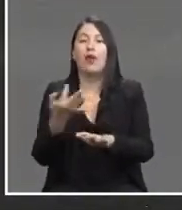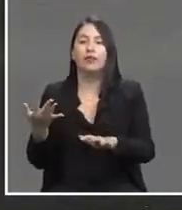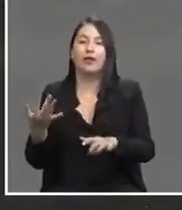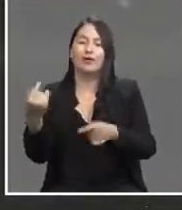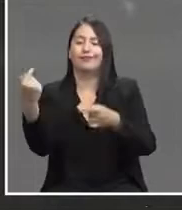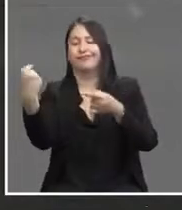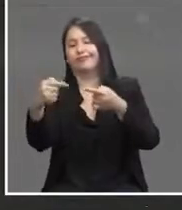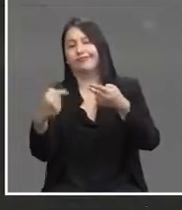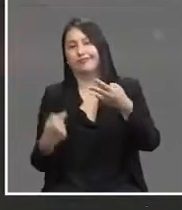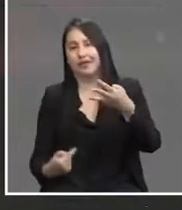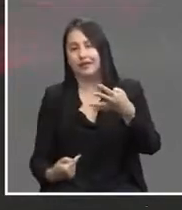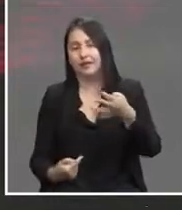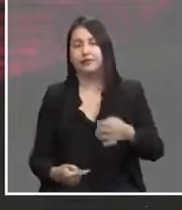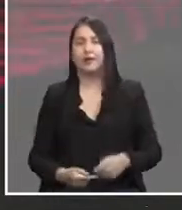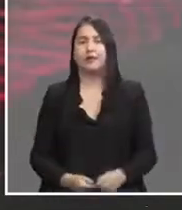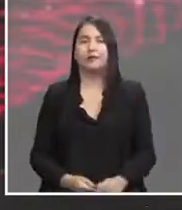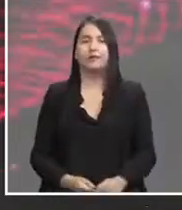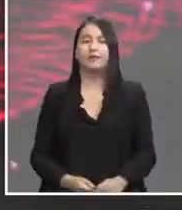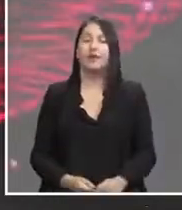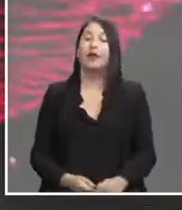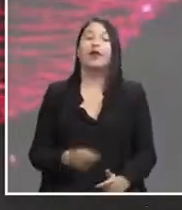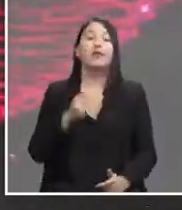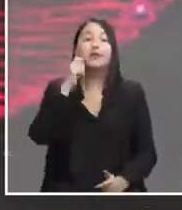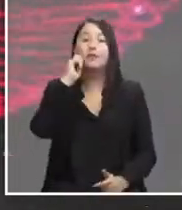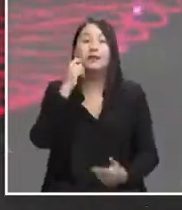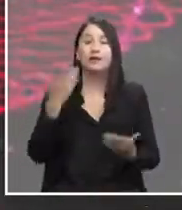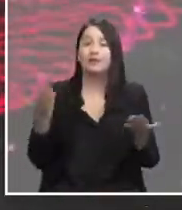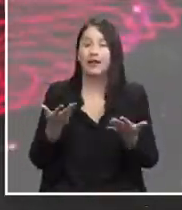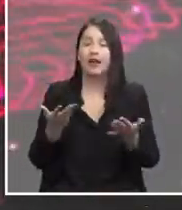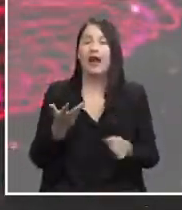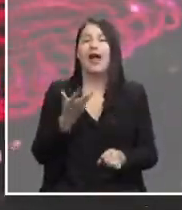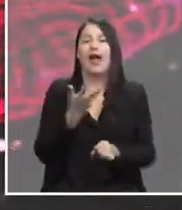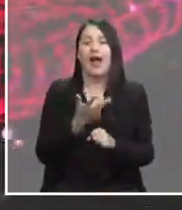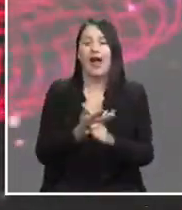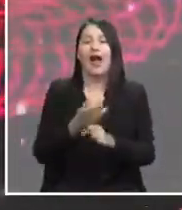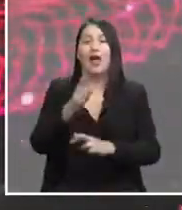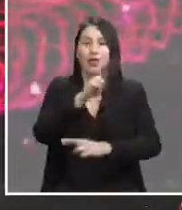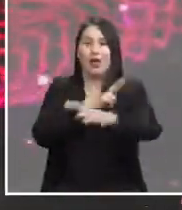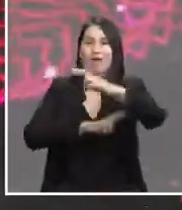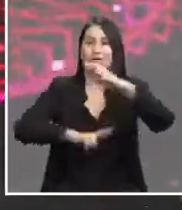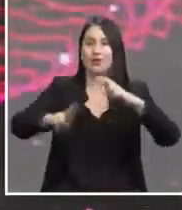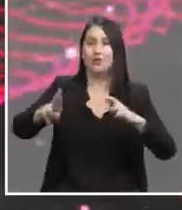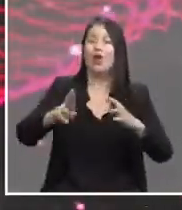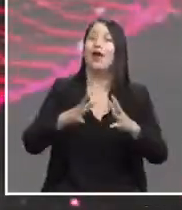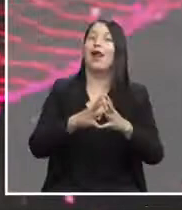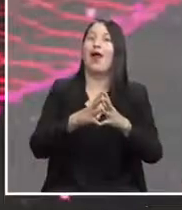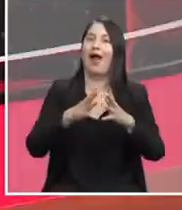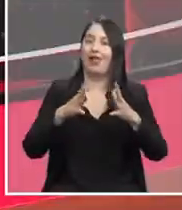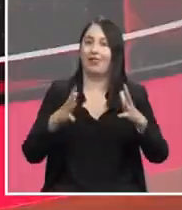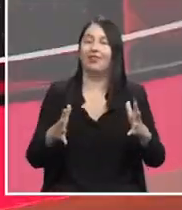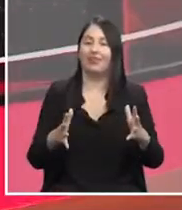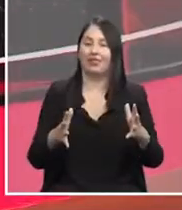There is a huge revolution. And